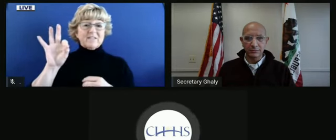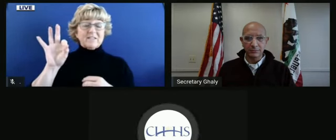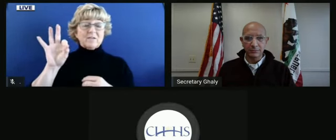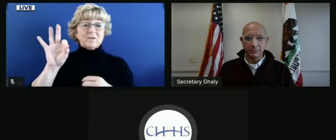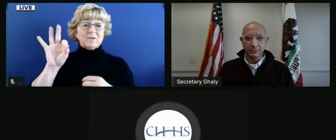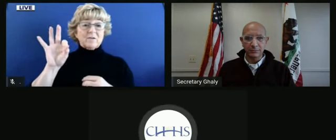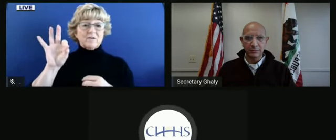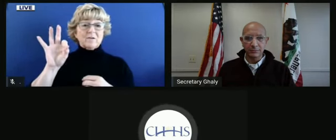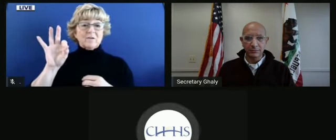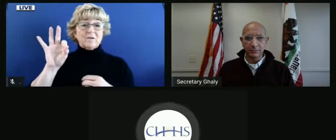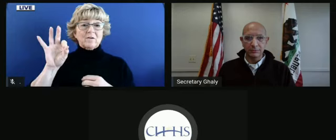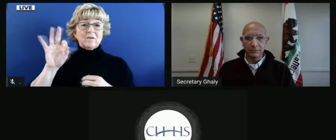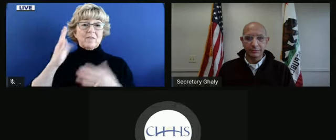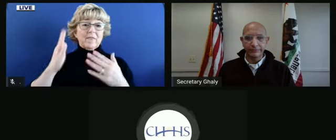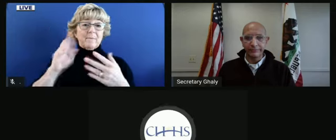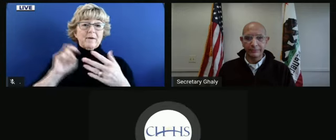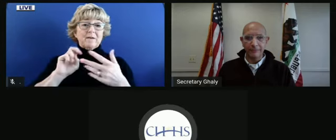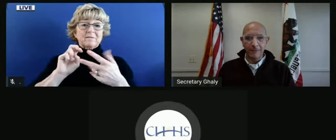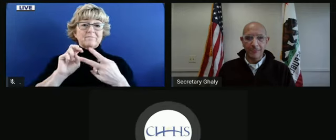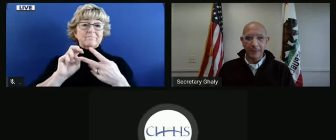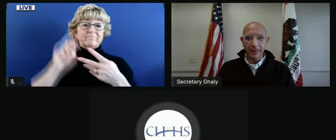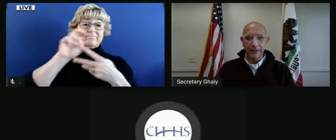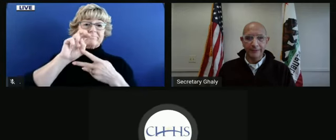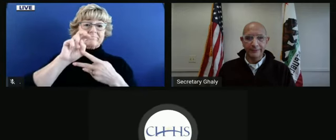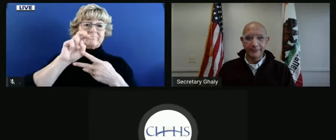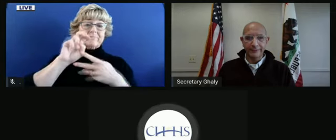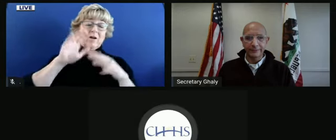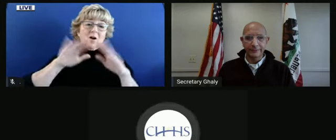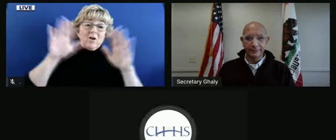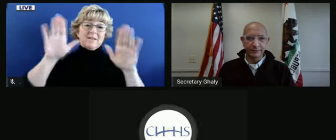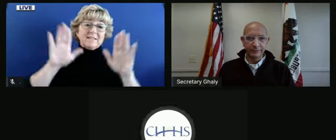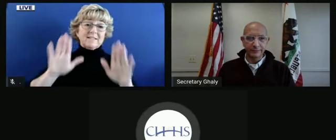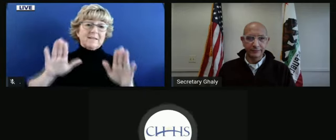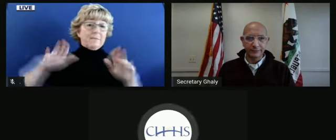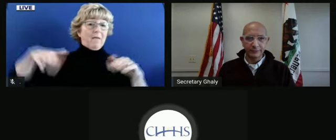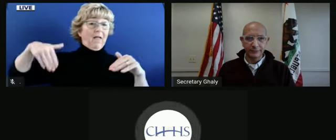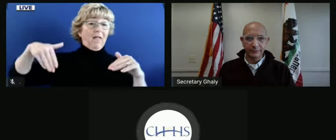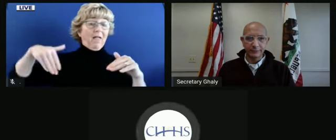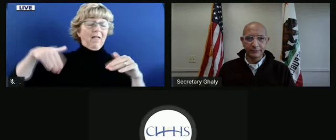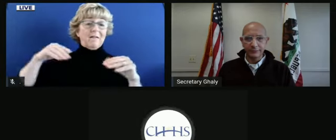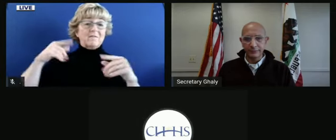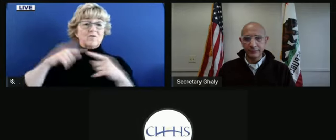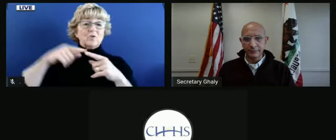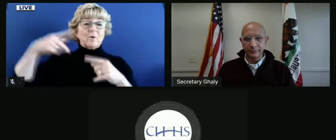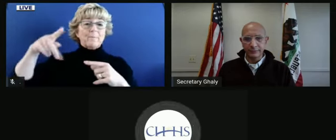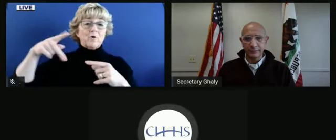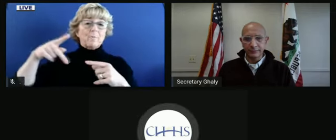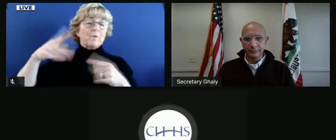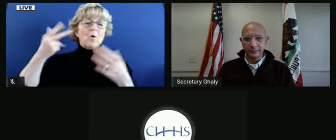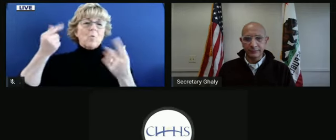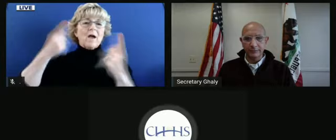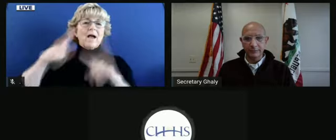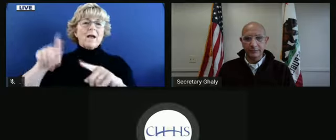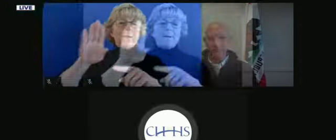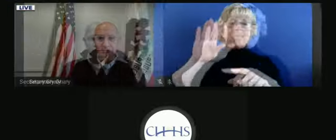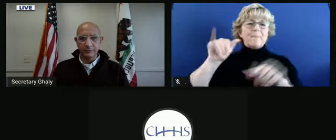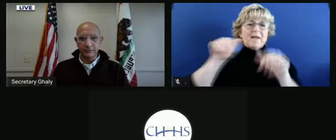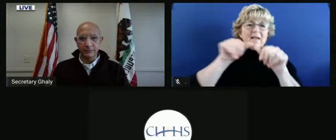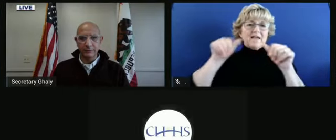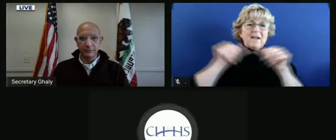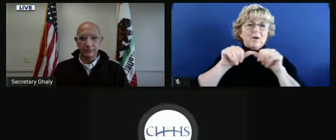feared they might go purple as early as Sunday, and that didn't happen. Do you have any insights as to what's happening in those Bay Area counties?